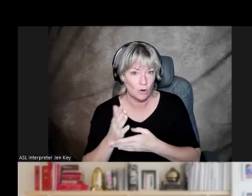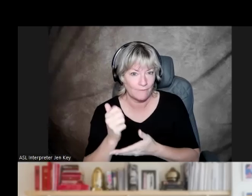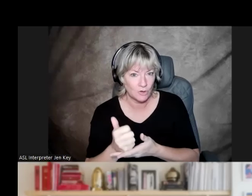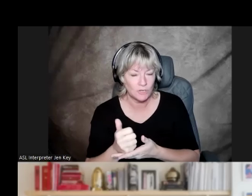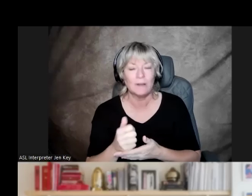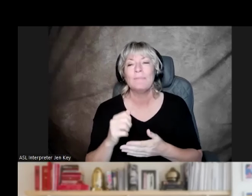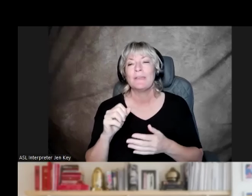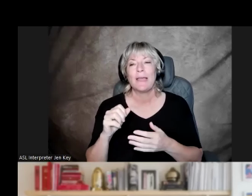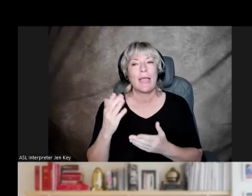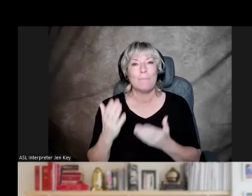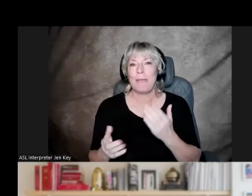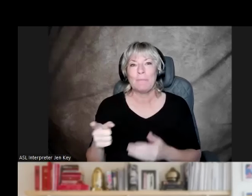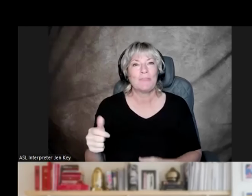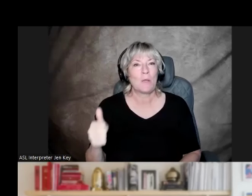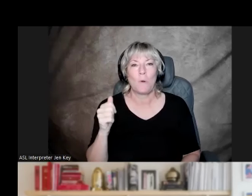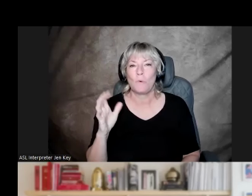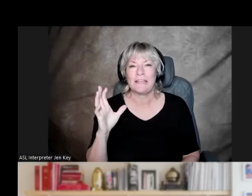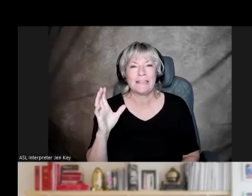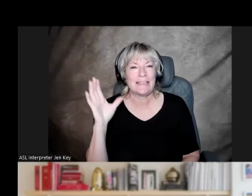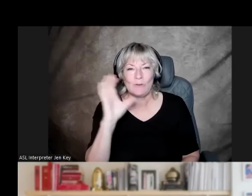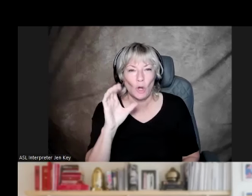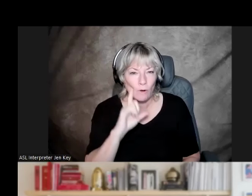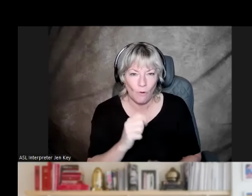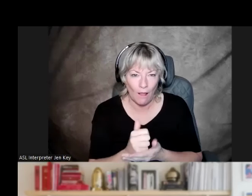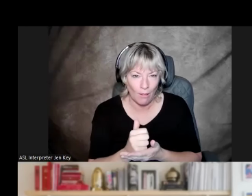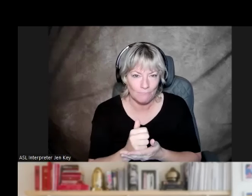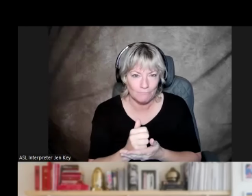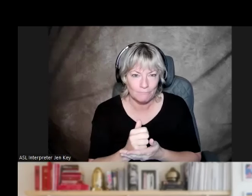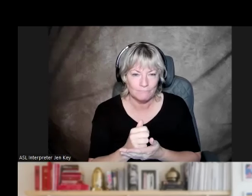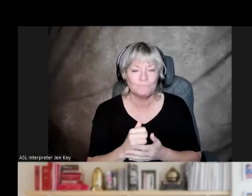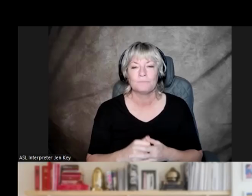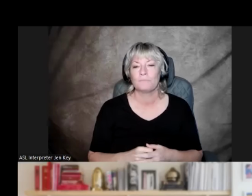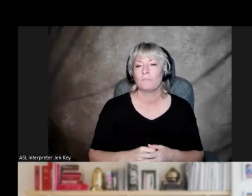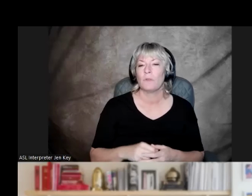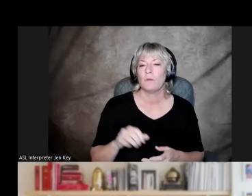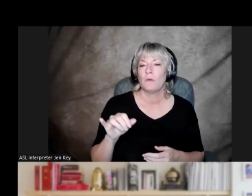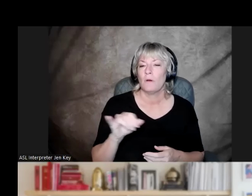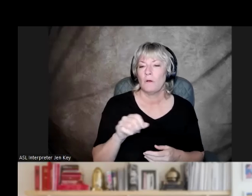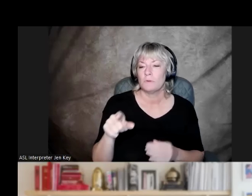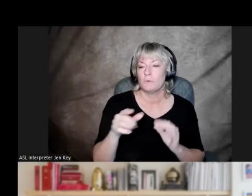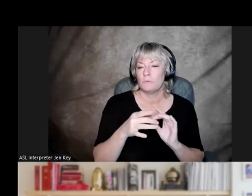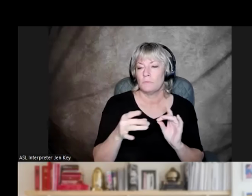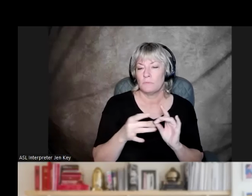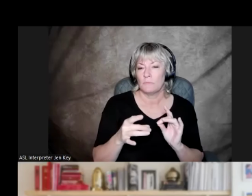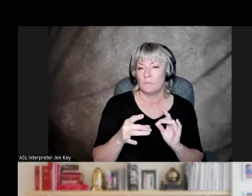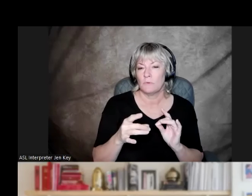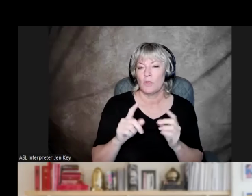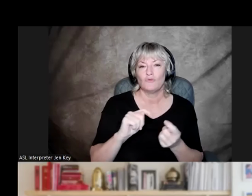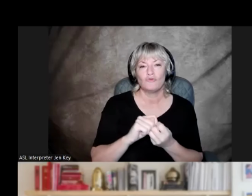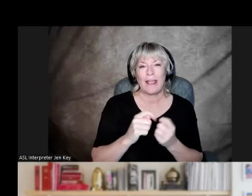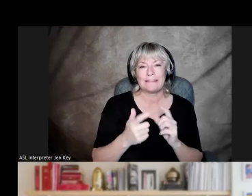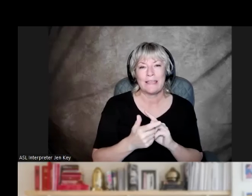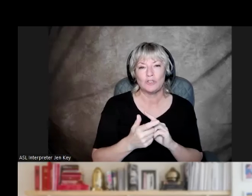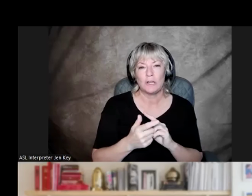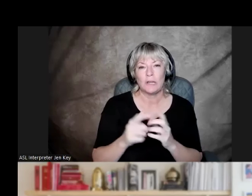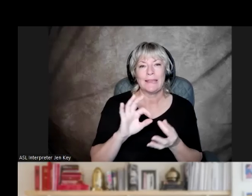prevent the person from even seeking assistance. You also talk about translation and